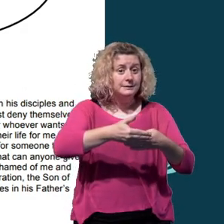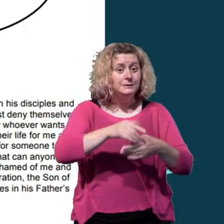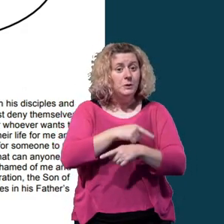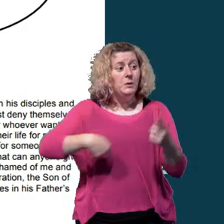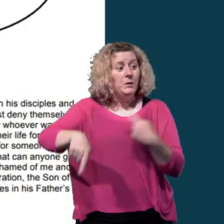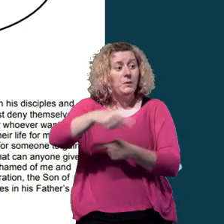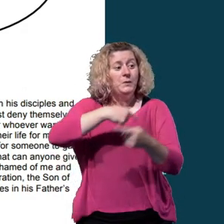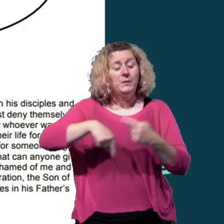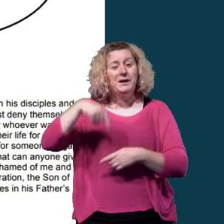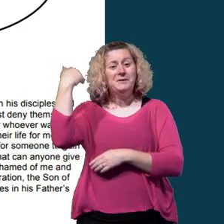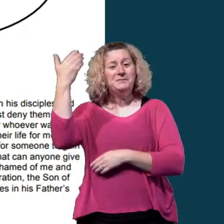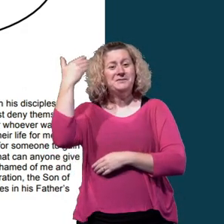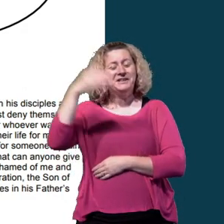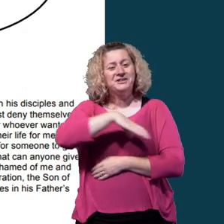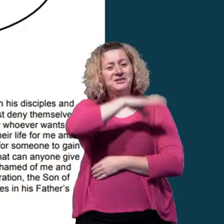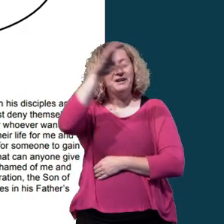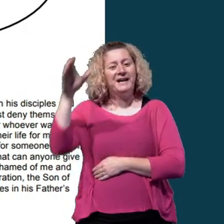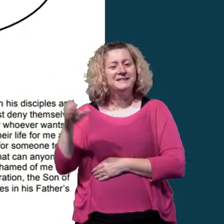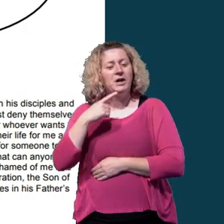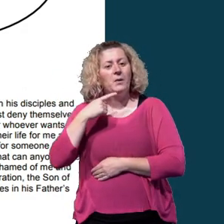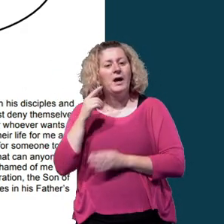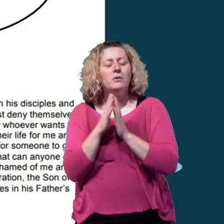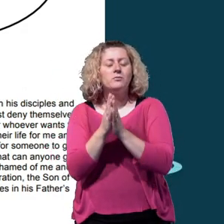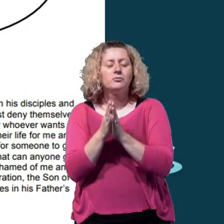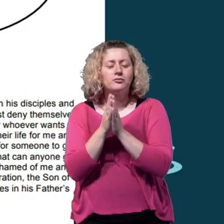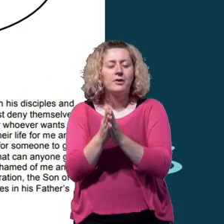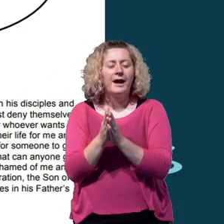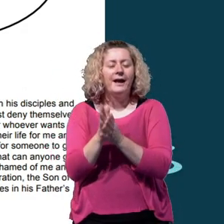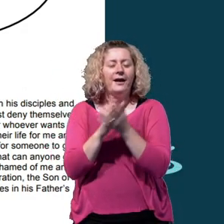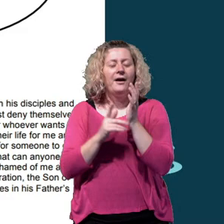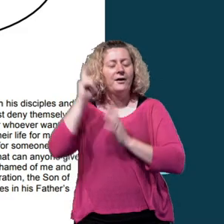opens blind eyes. Who's the one who at last can see in this passage?